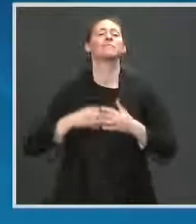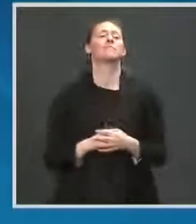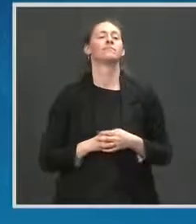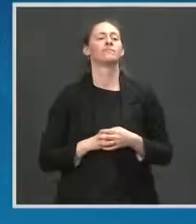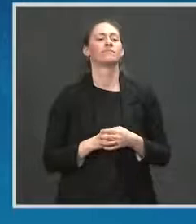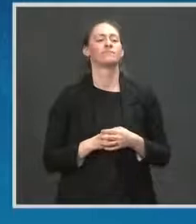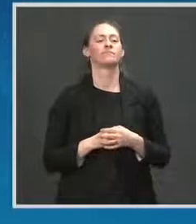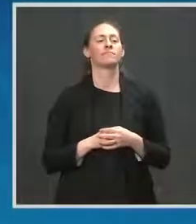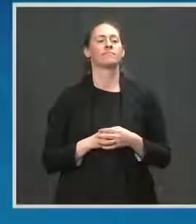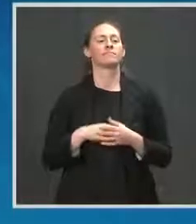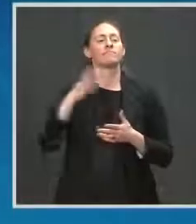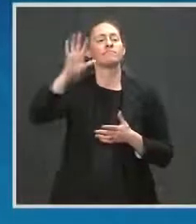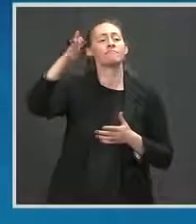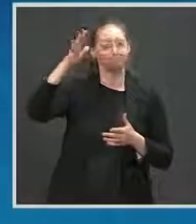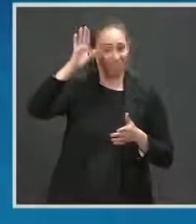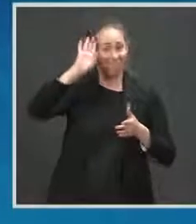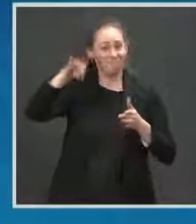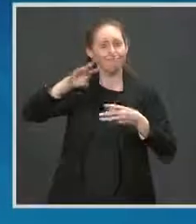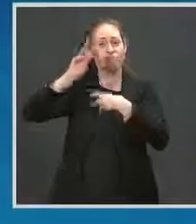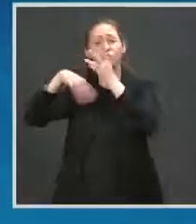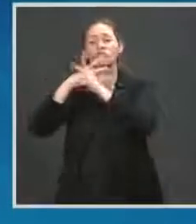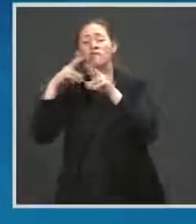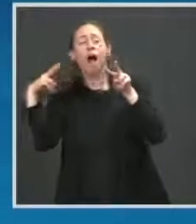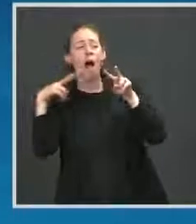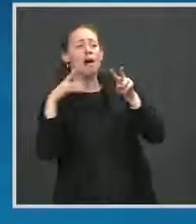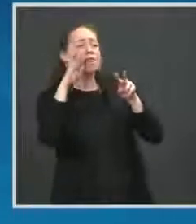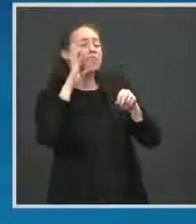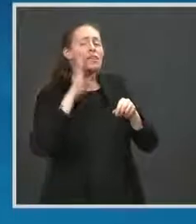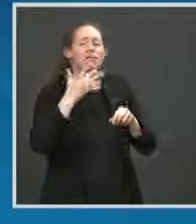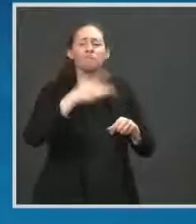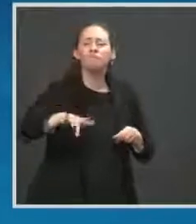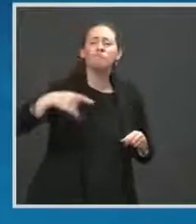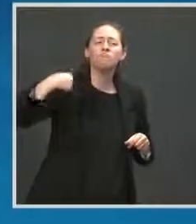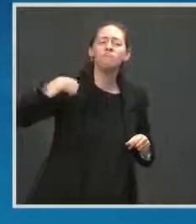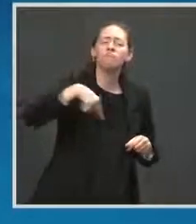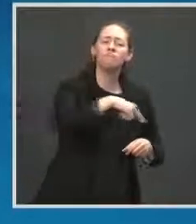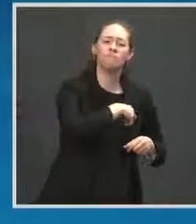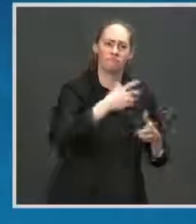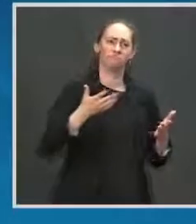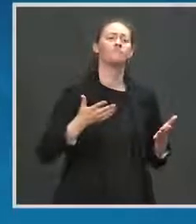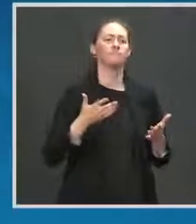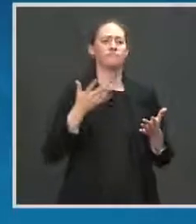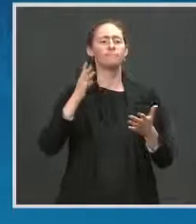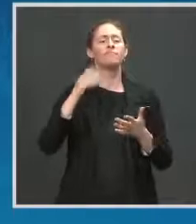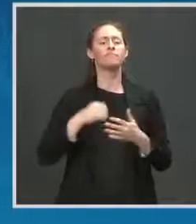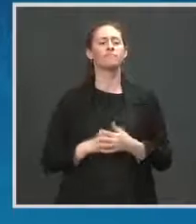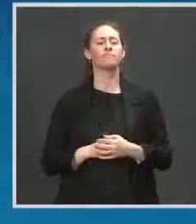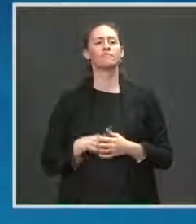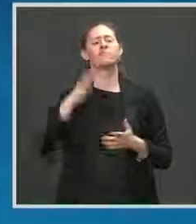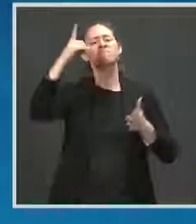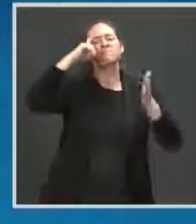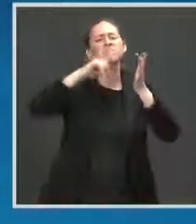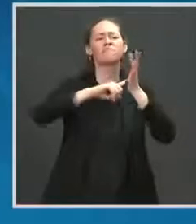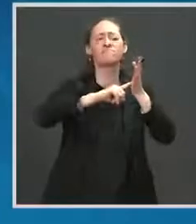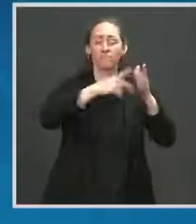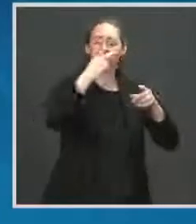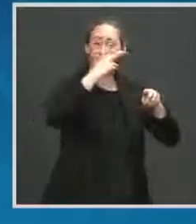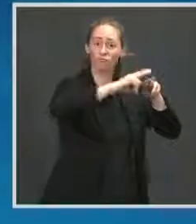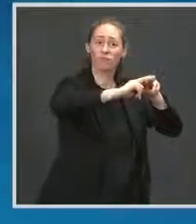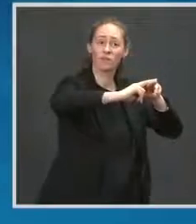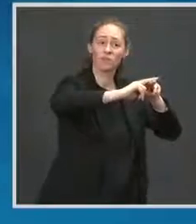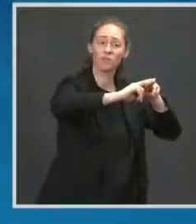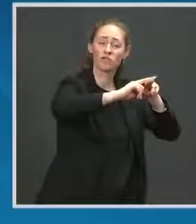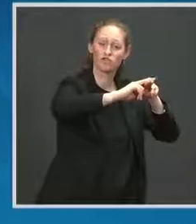world. That was true when we built the Transcontinental Railroad. That was true when